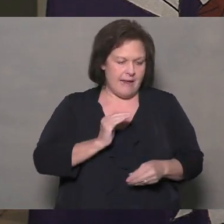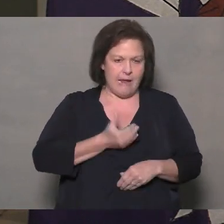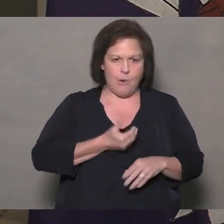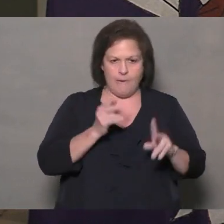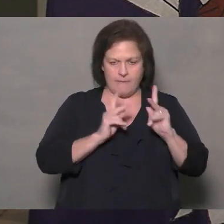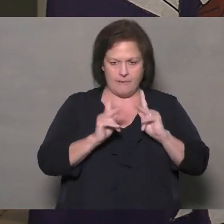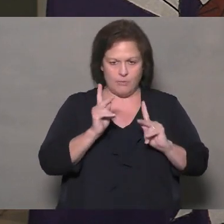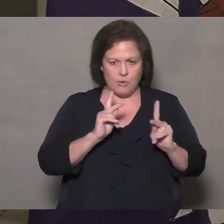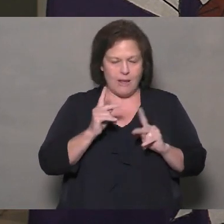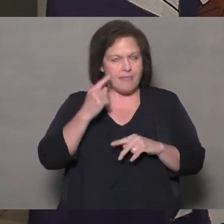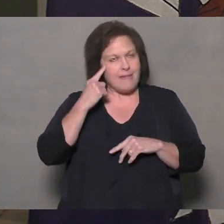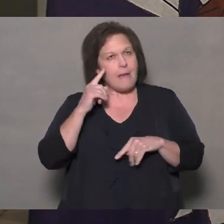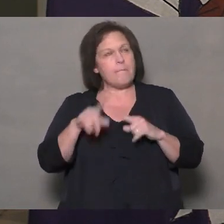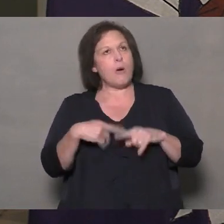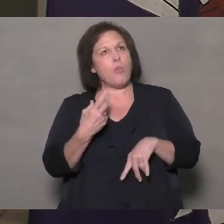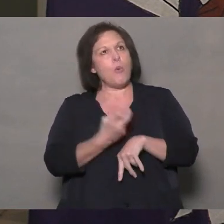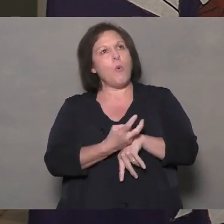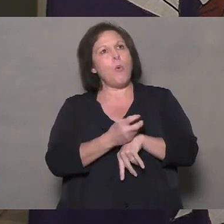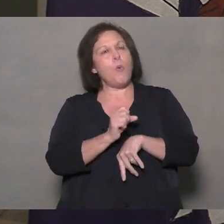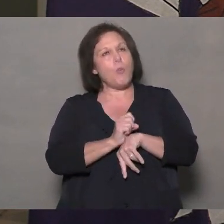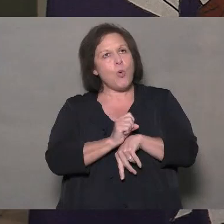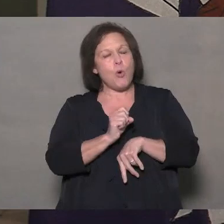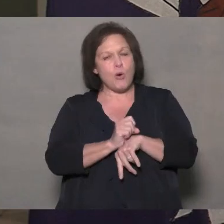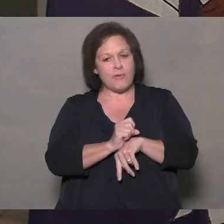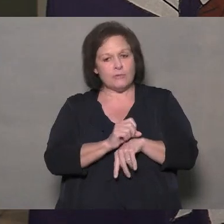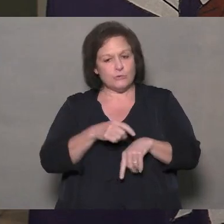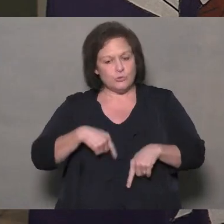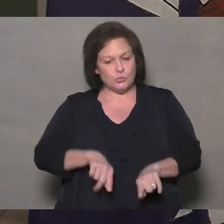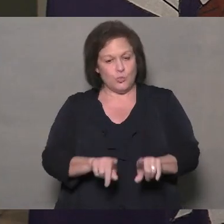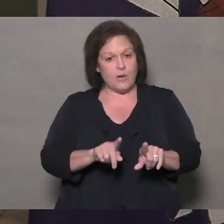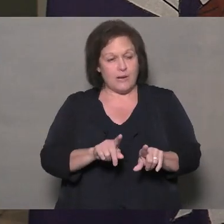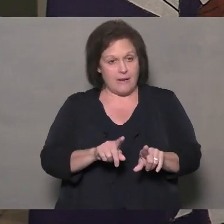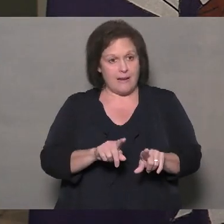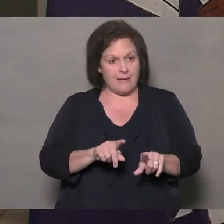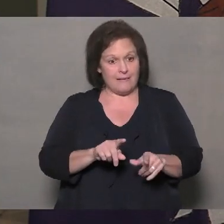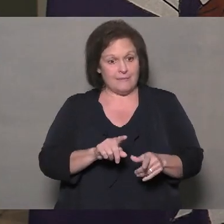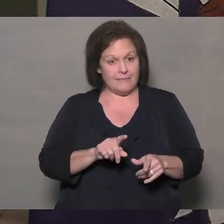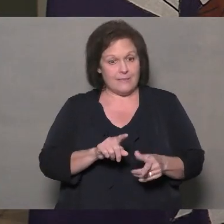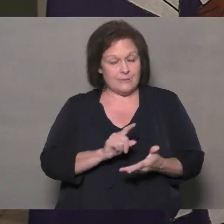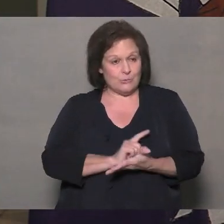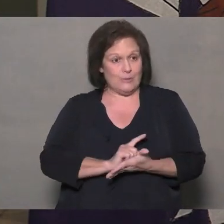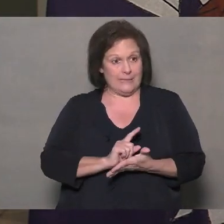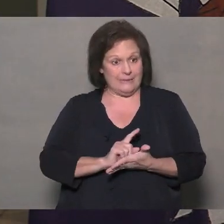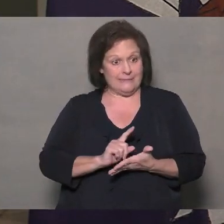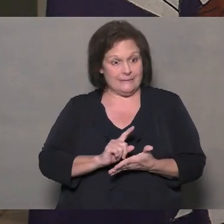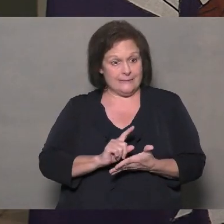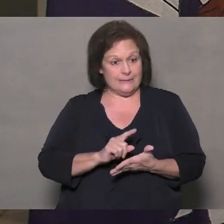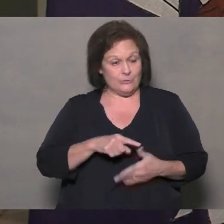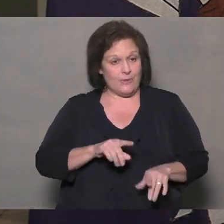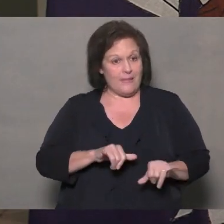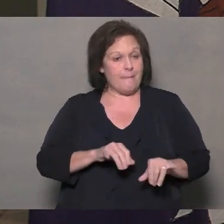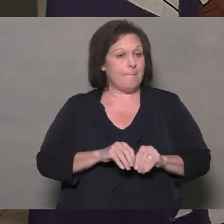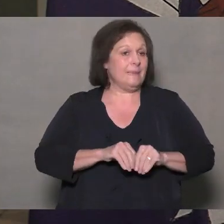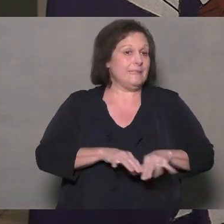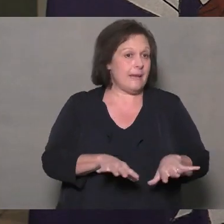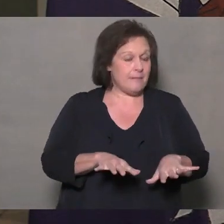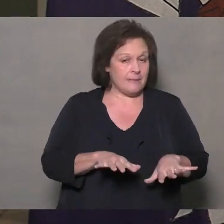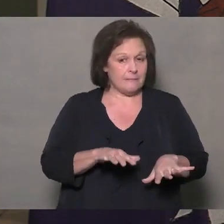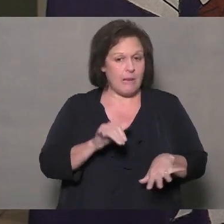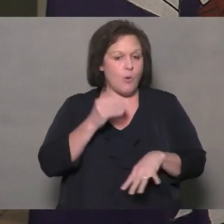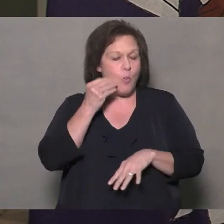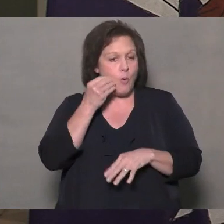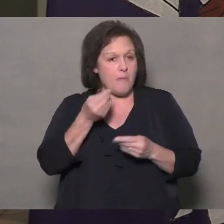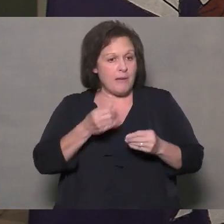think of the hard work that was done in these early weeks, I'm telling you, of this pandemic, led by